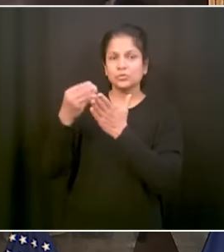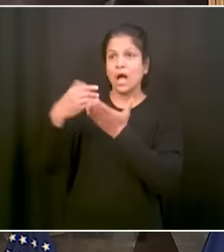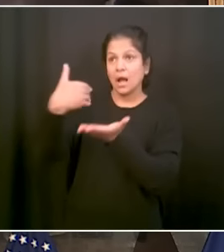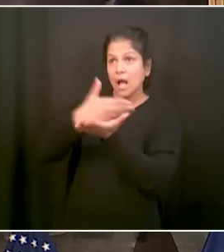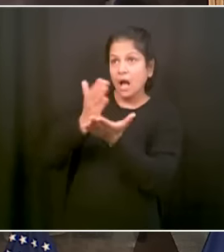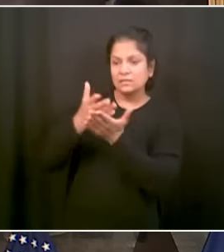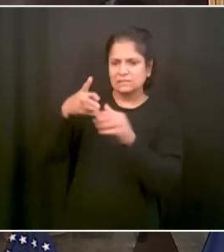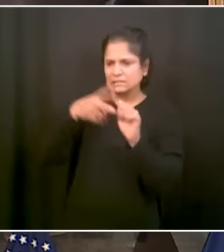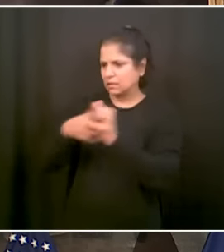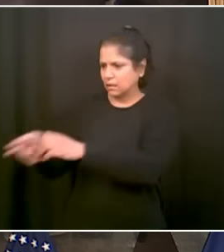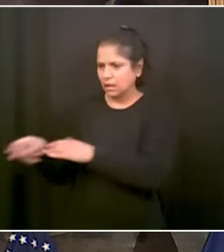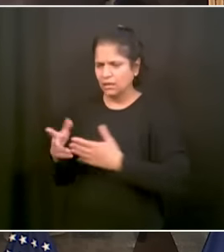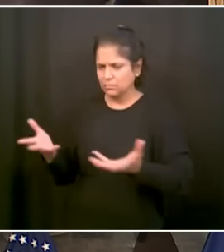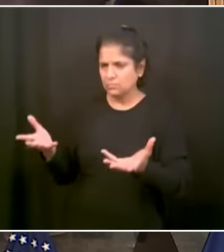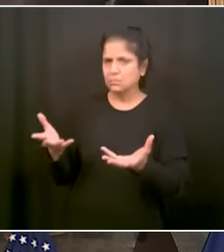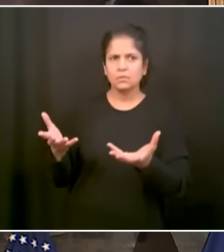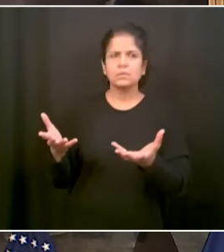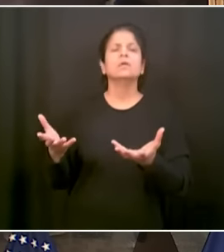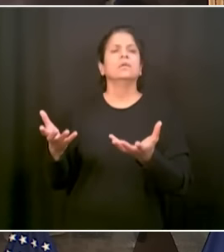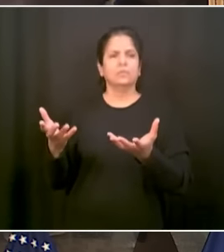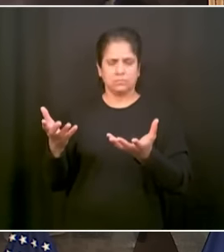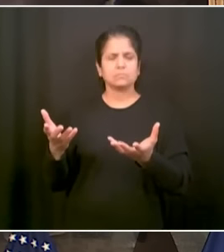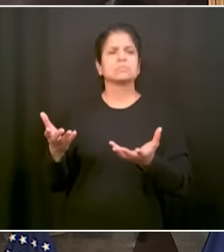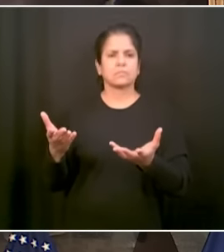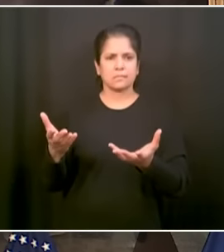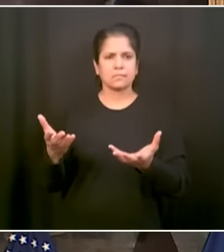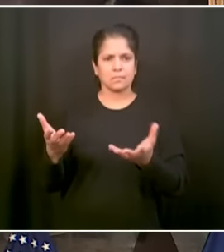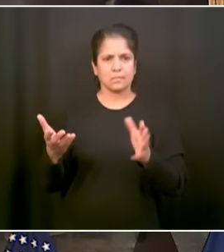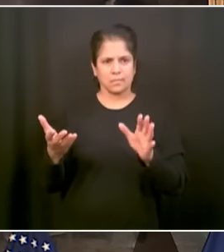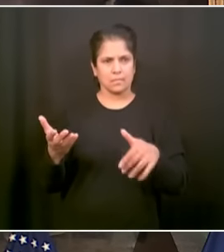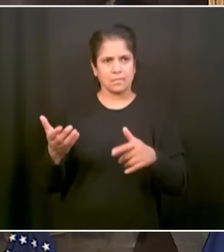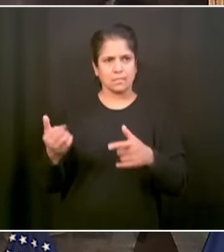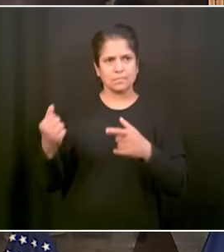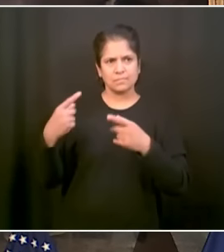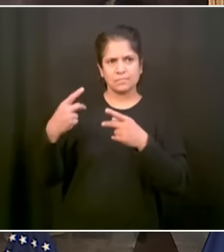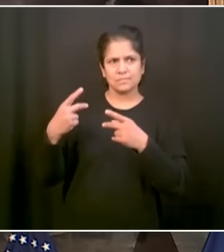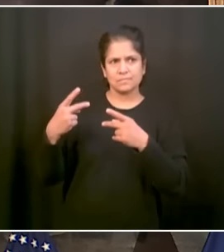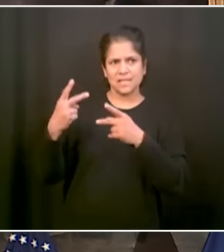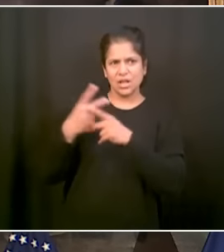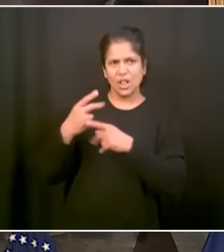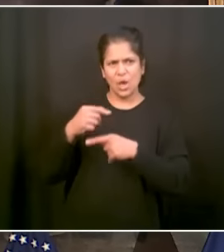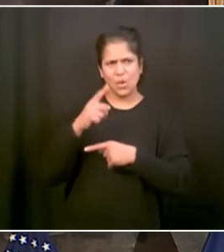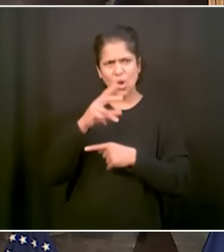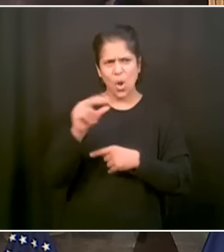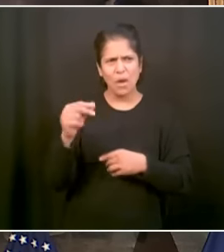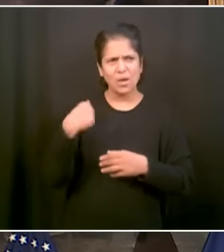we don't have to make these cuts, and things would be restored. Was that,